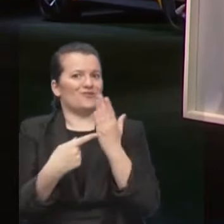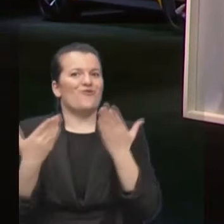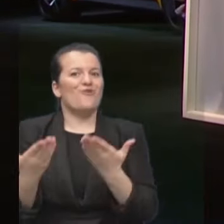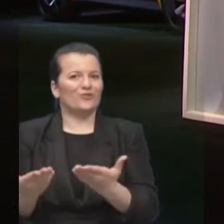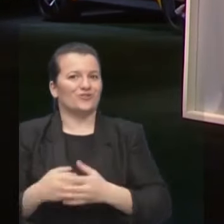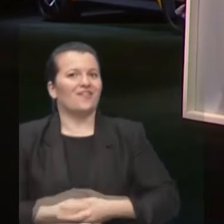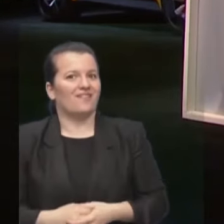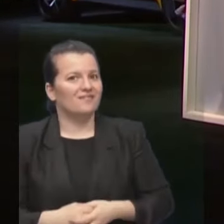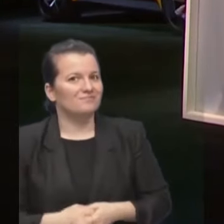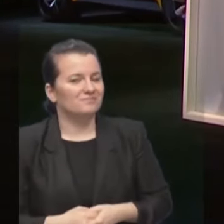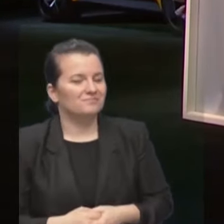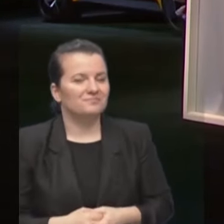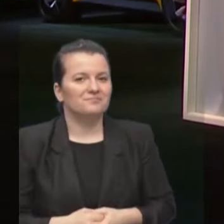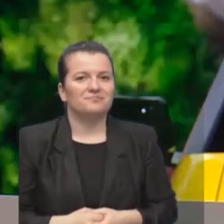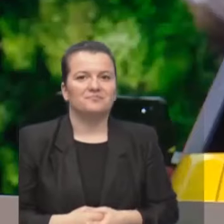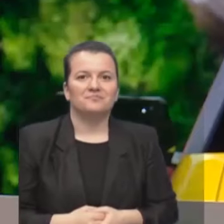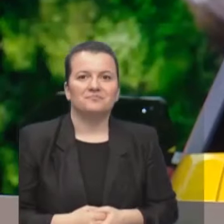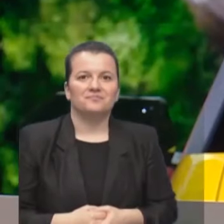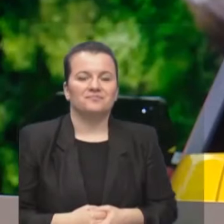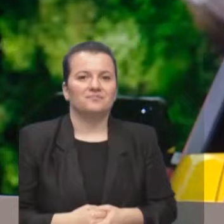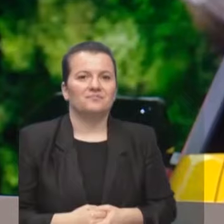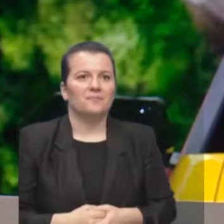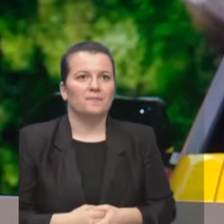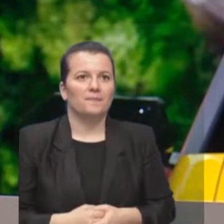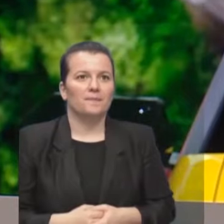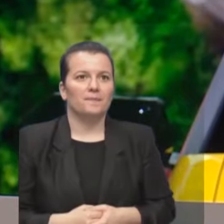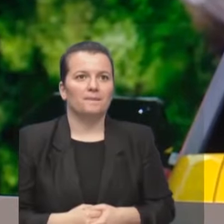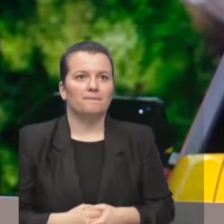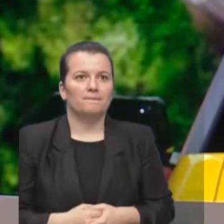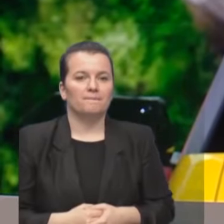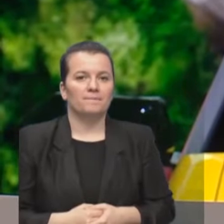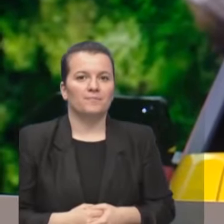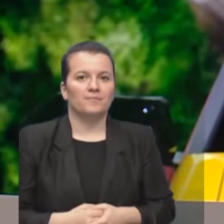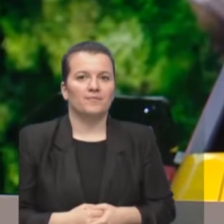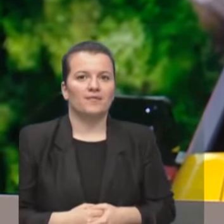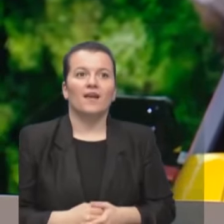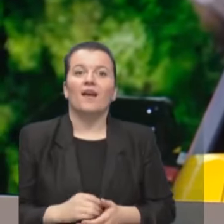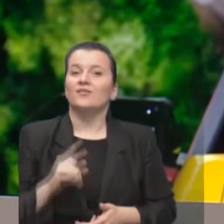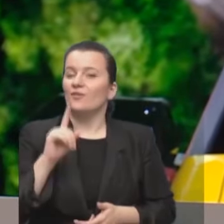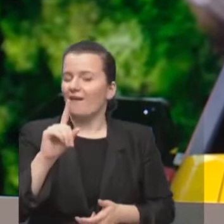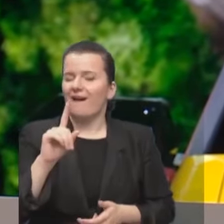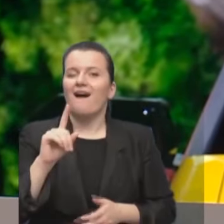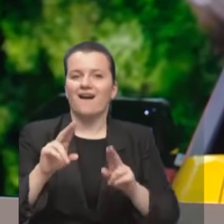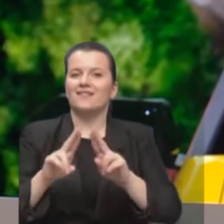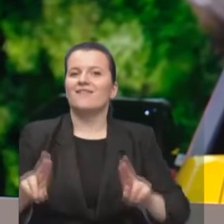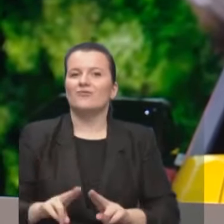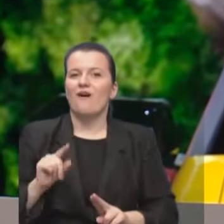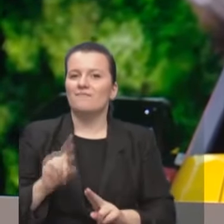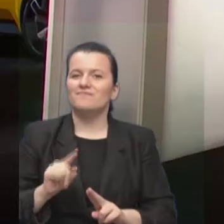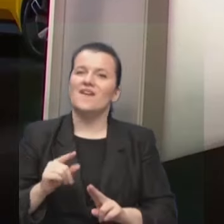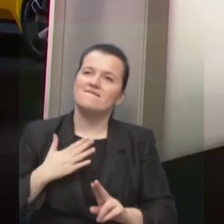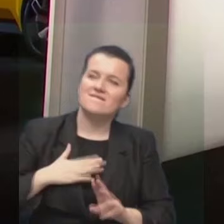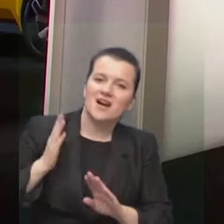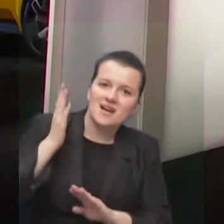to make. We Renault cars should be smart cars, should be cars that keep